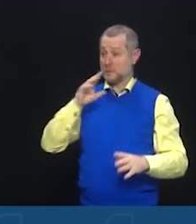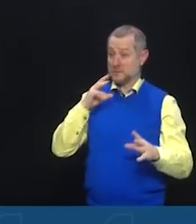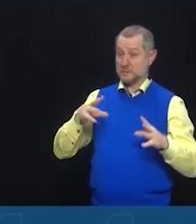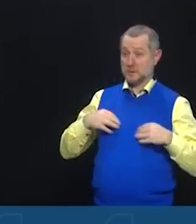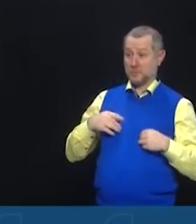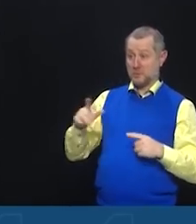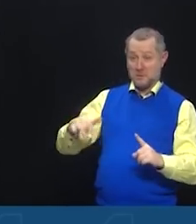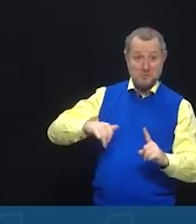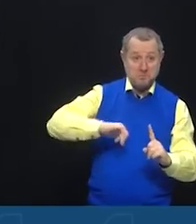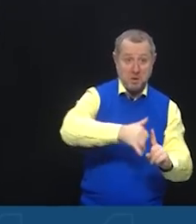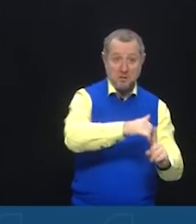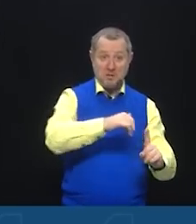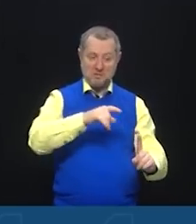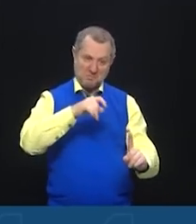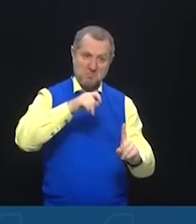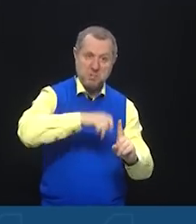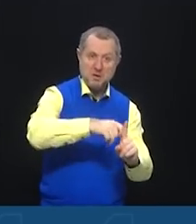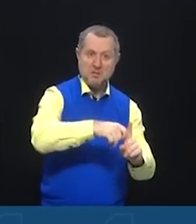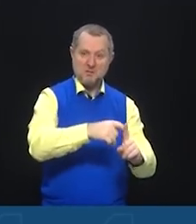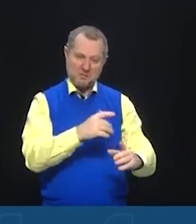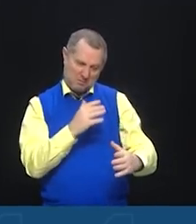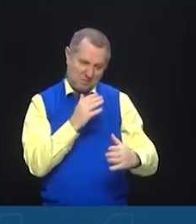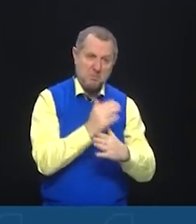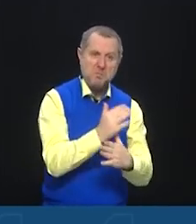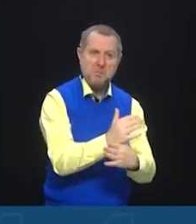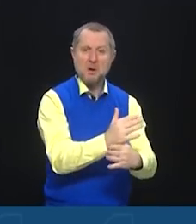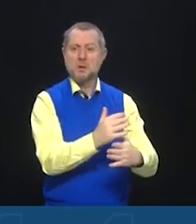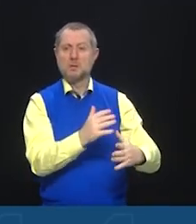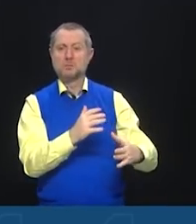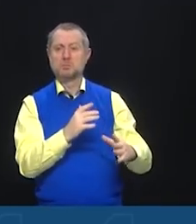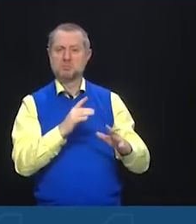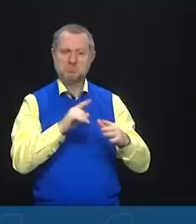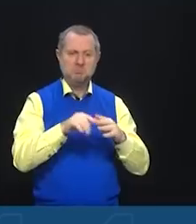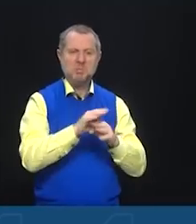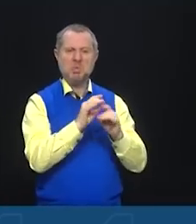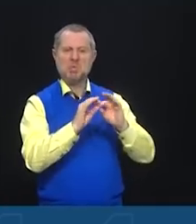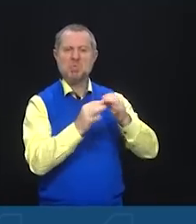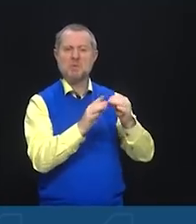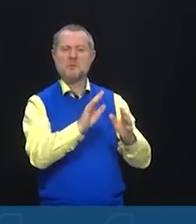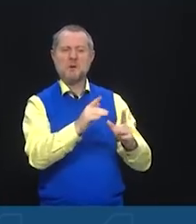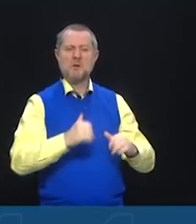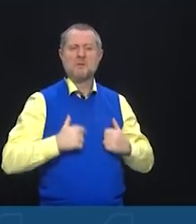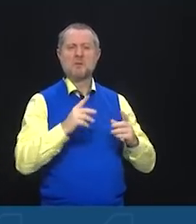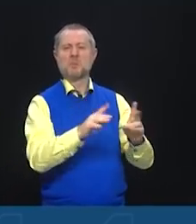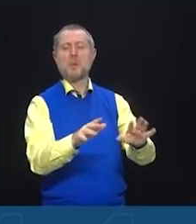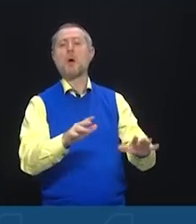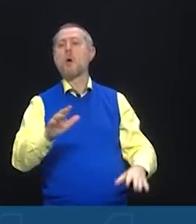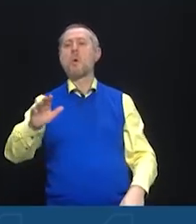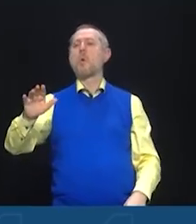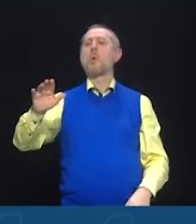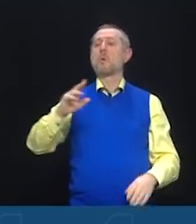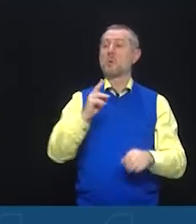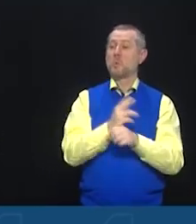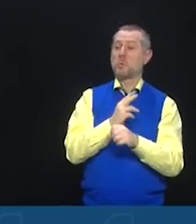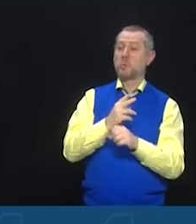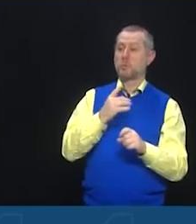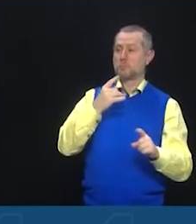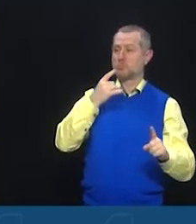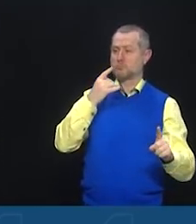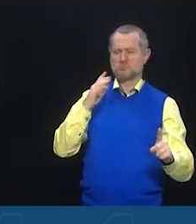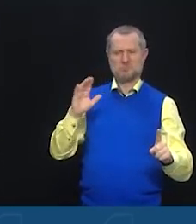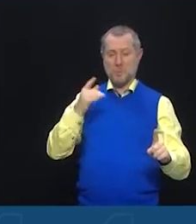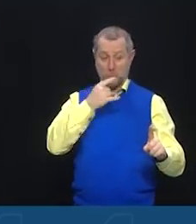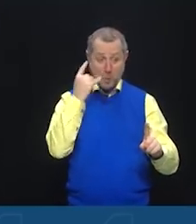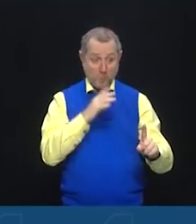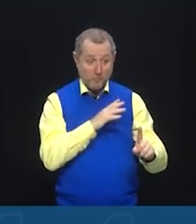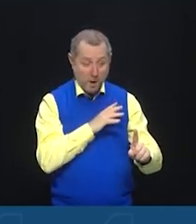ostracization or harassment of an individual or a business or anyone who chooses to wear a mask as we're still going through this.